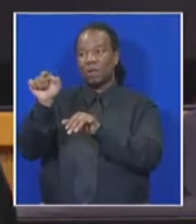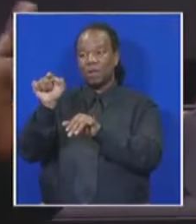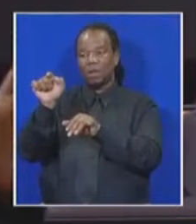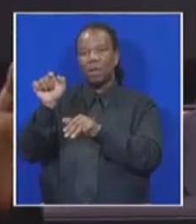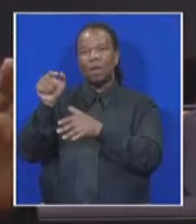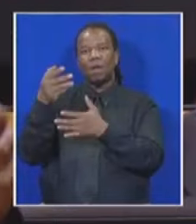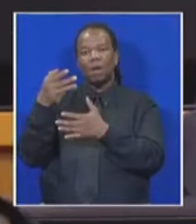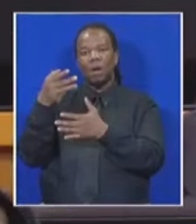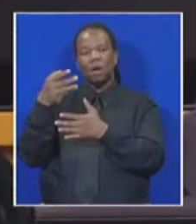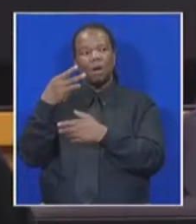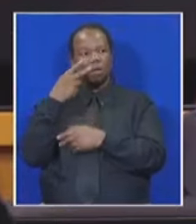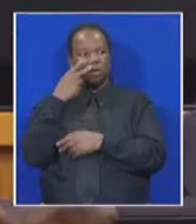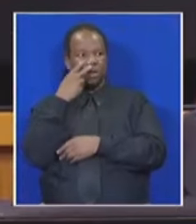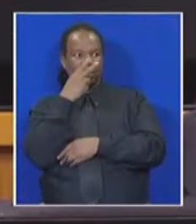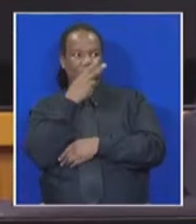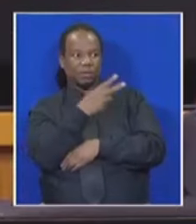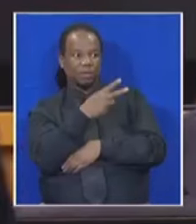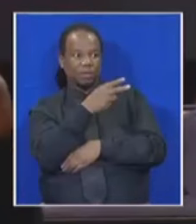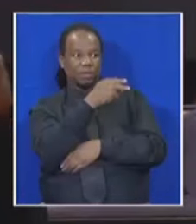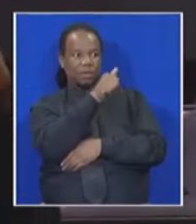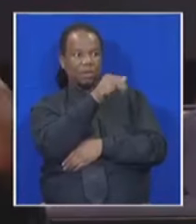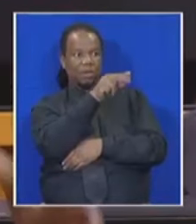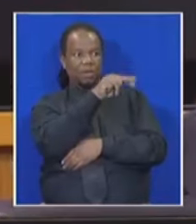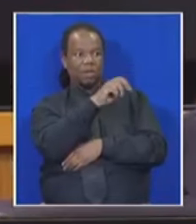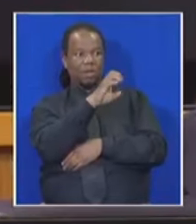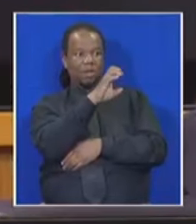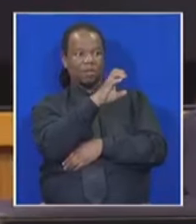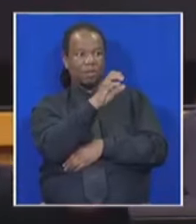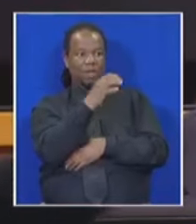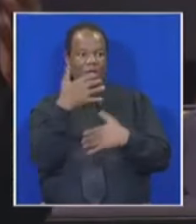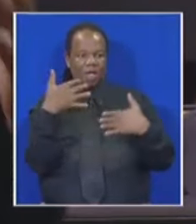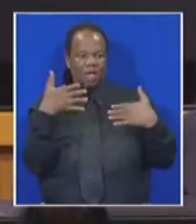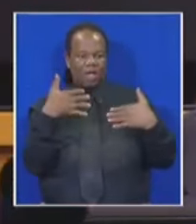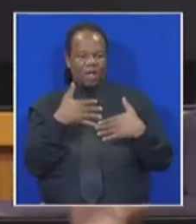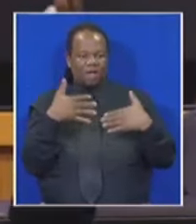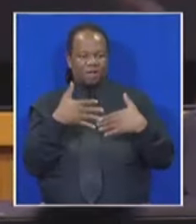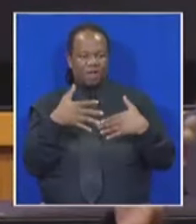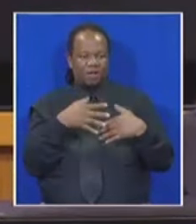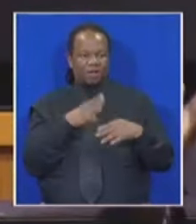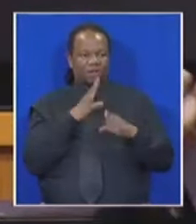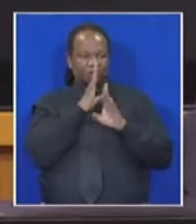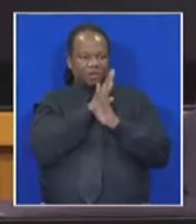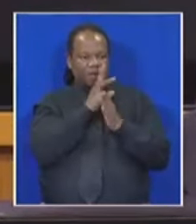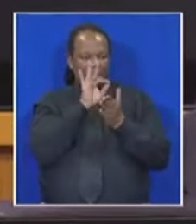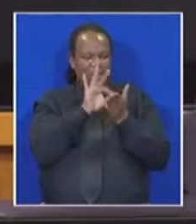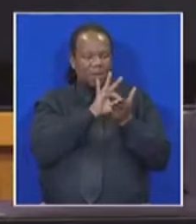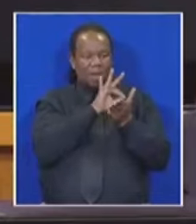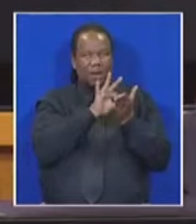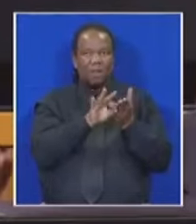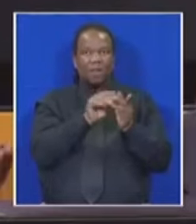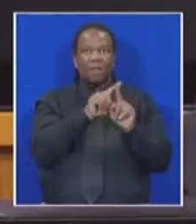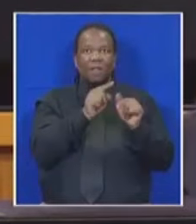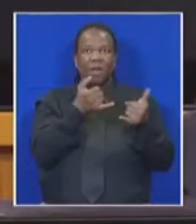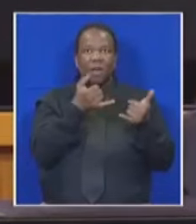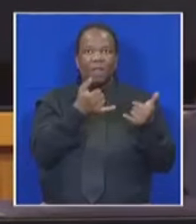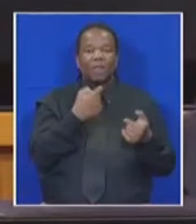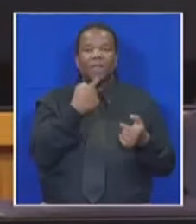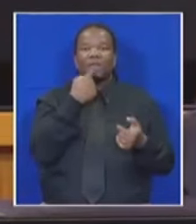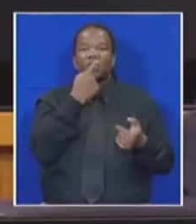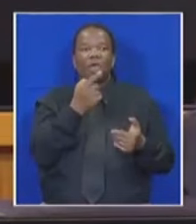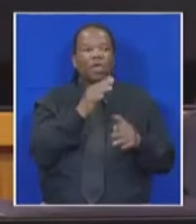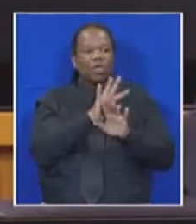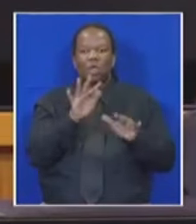majority party is scared of the secret ballot after they've just been singing here that they are not afraid, they